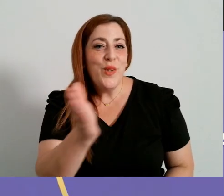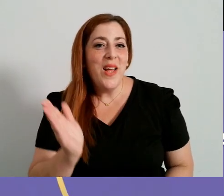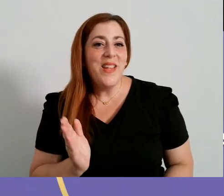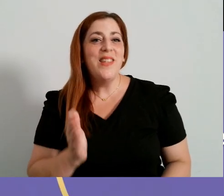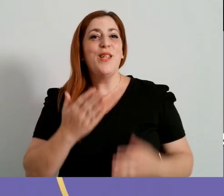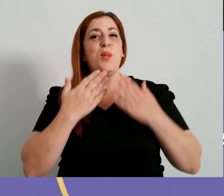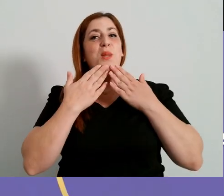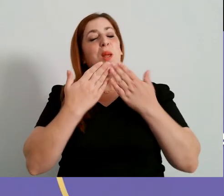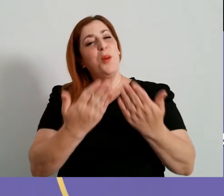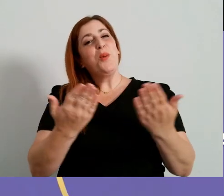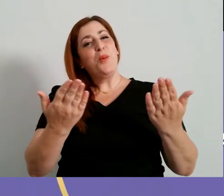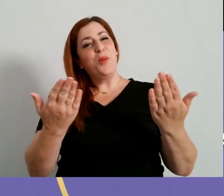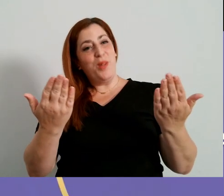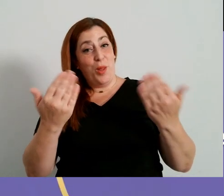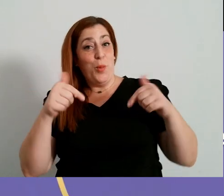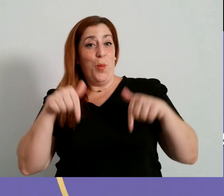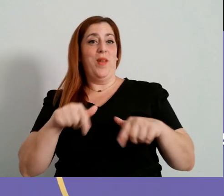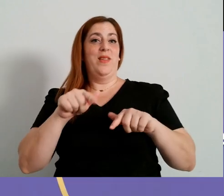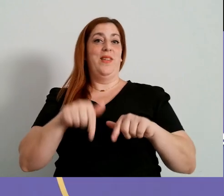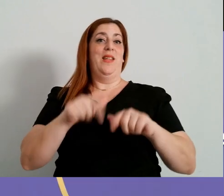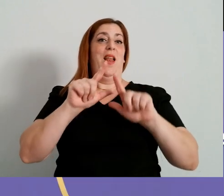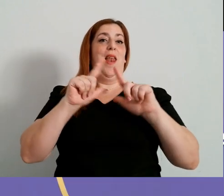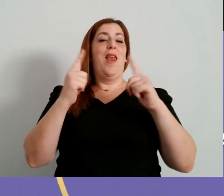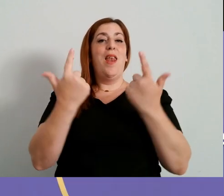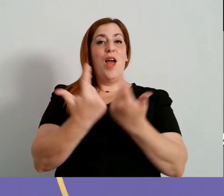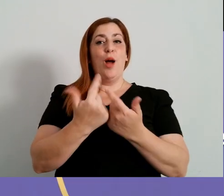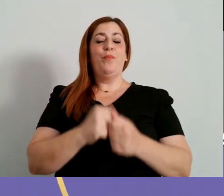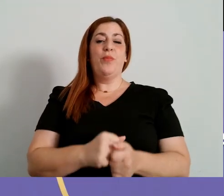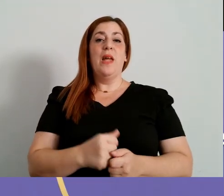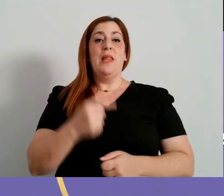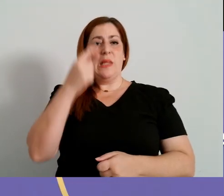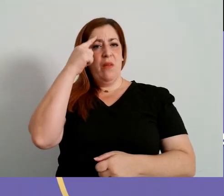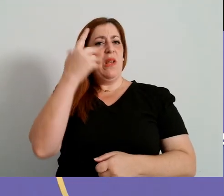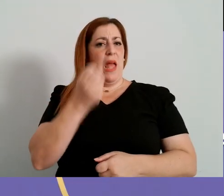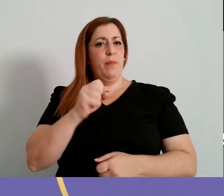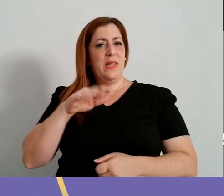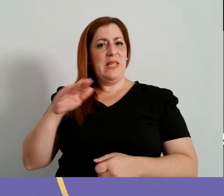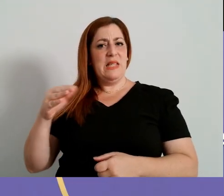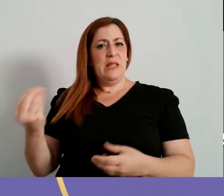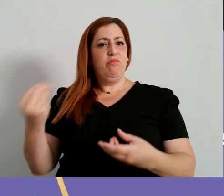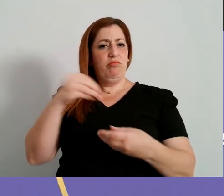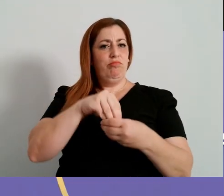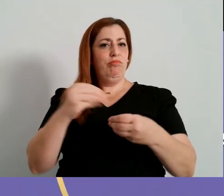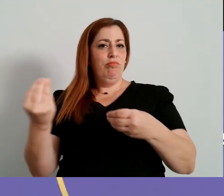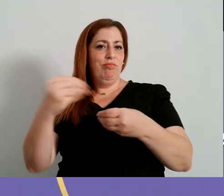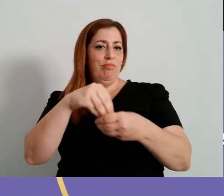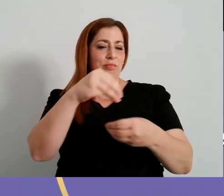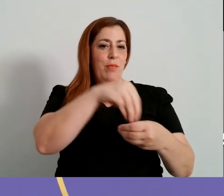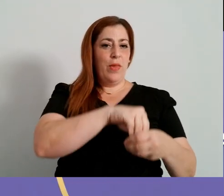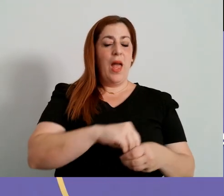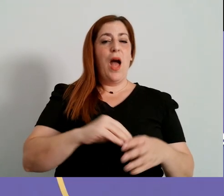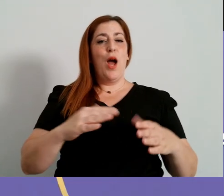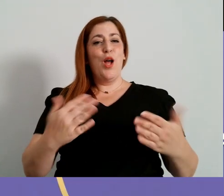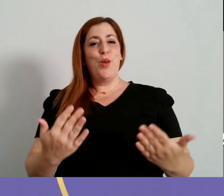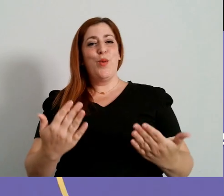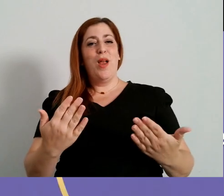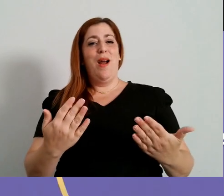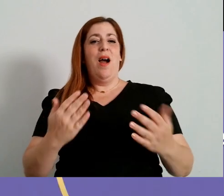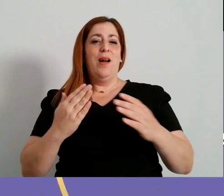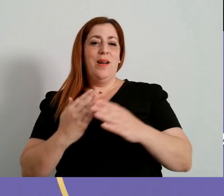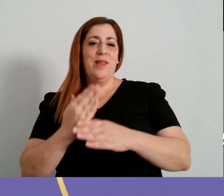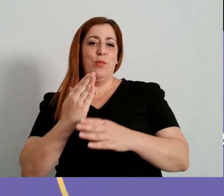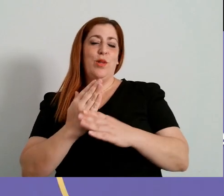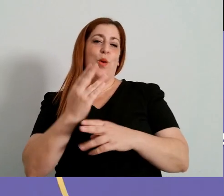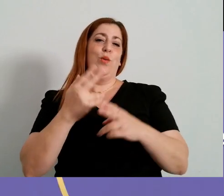So hello, everyone. Thanks for attending this meeting. We might still have some people coming in, so we can